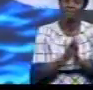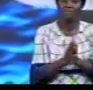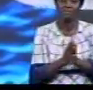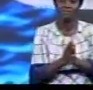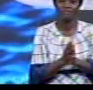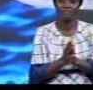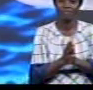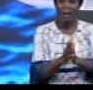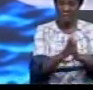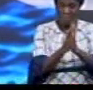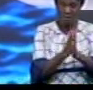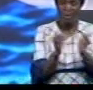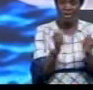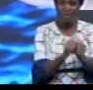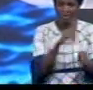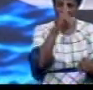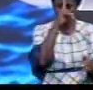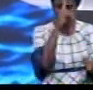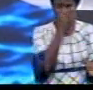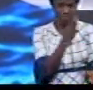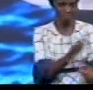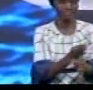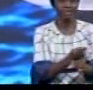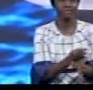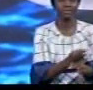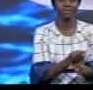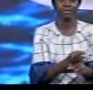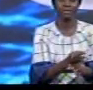For faith, call